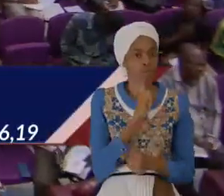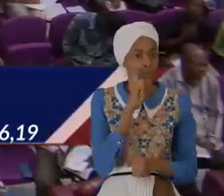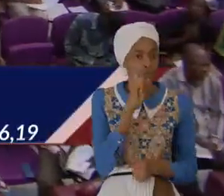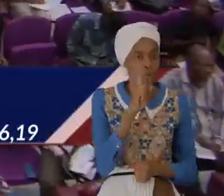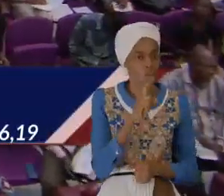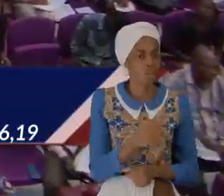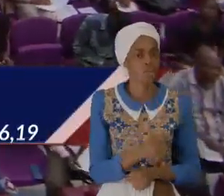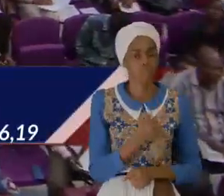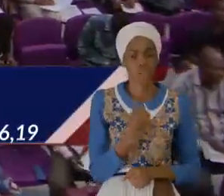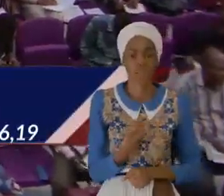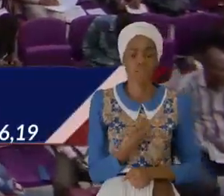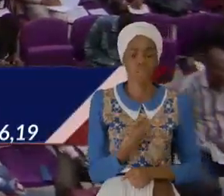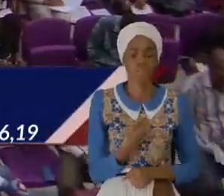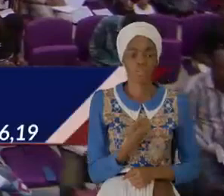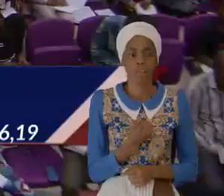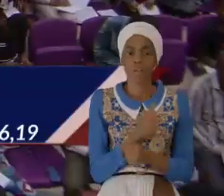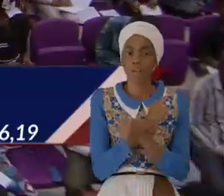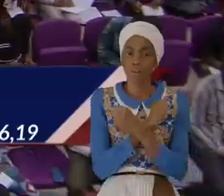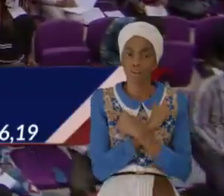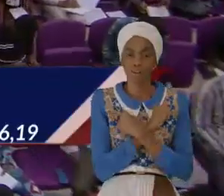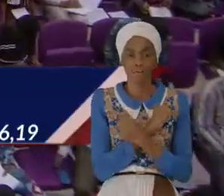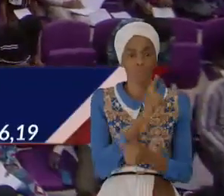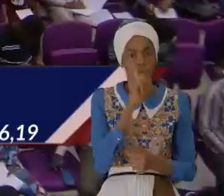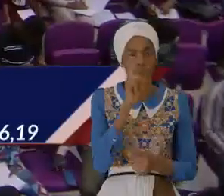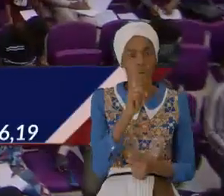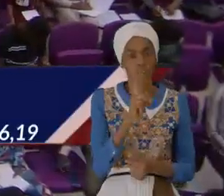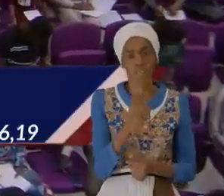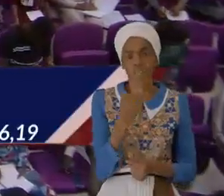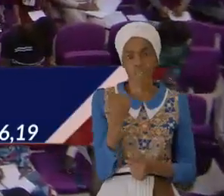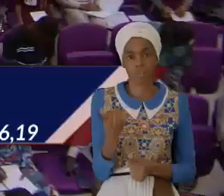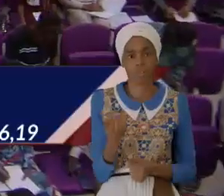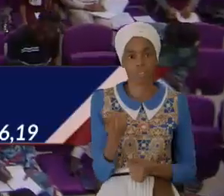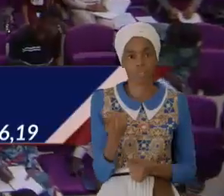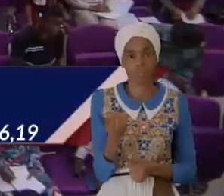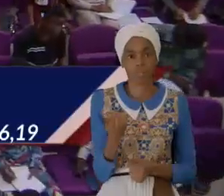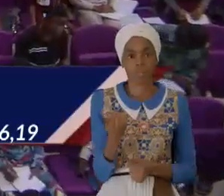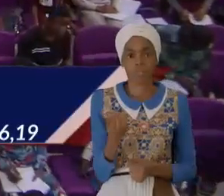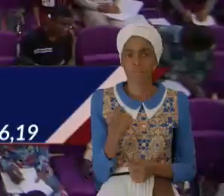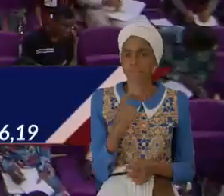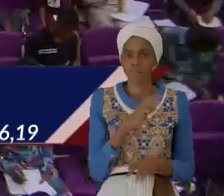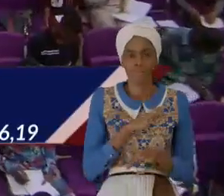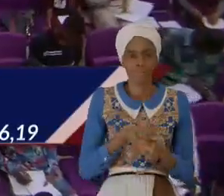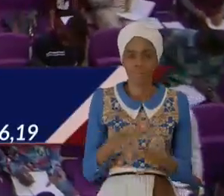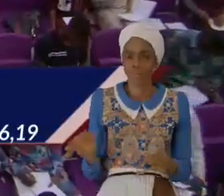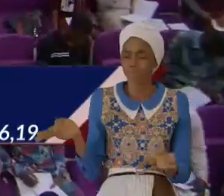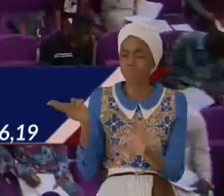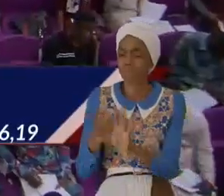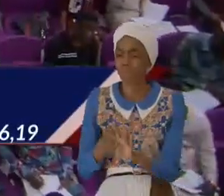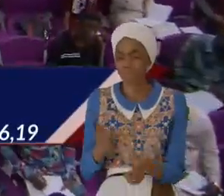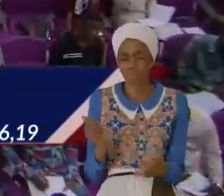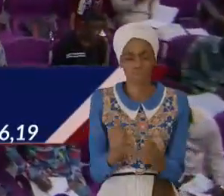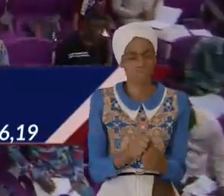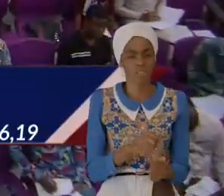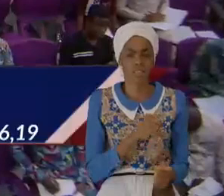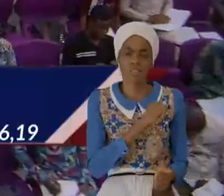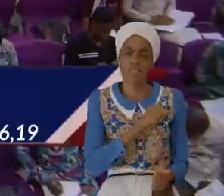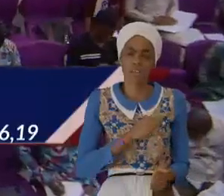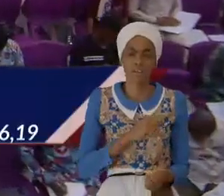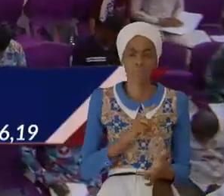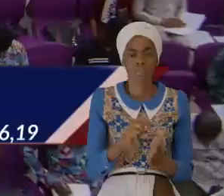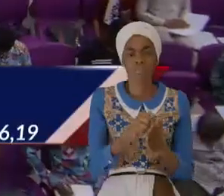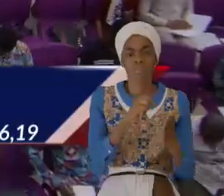one another. Love one another. You don't get involved with this circumcision,